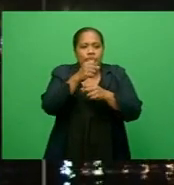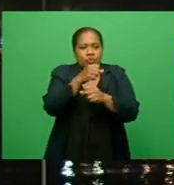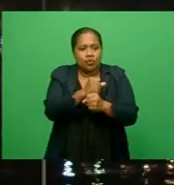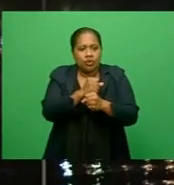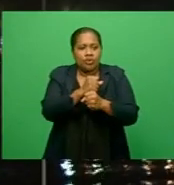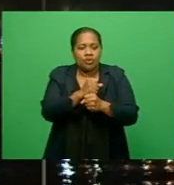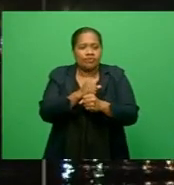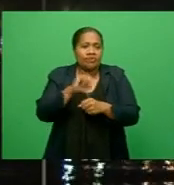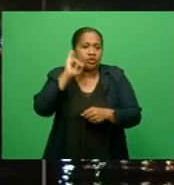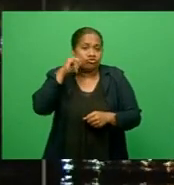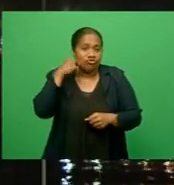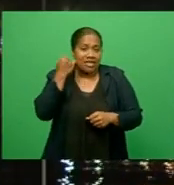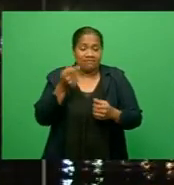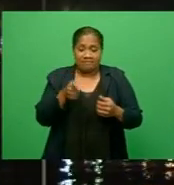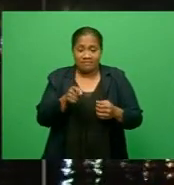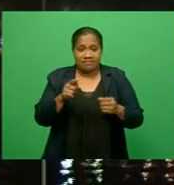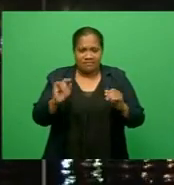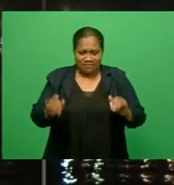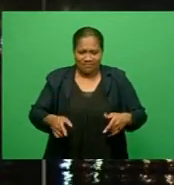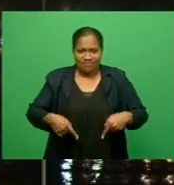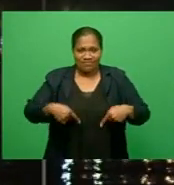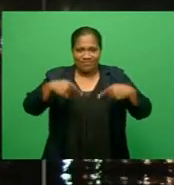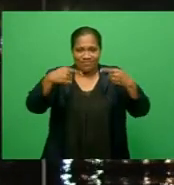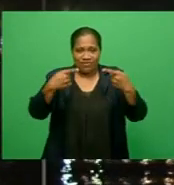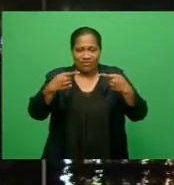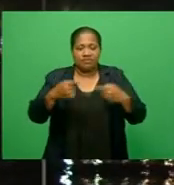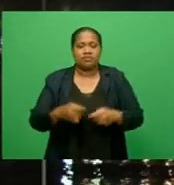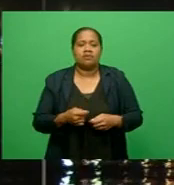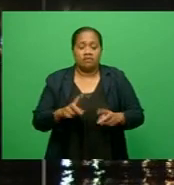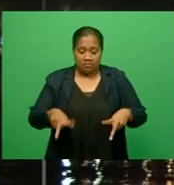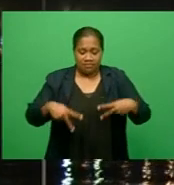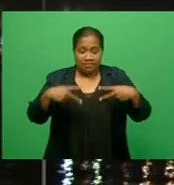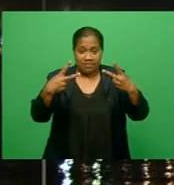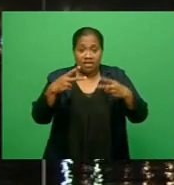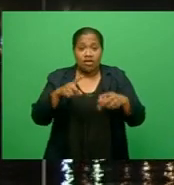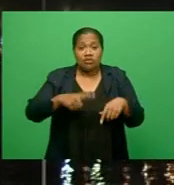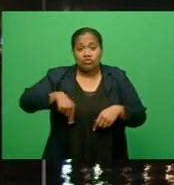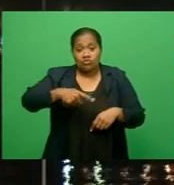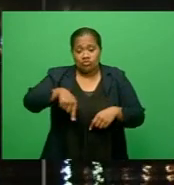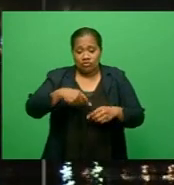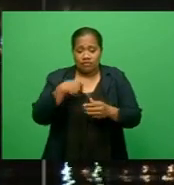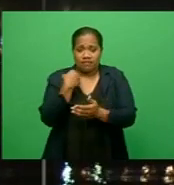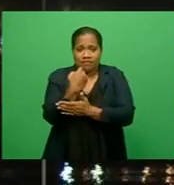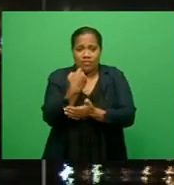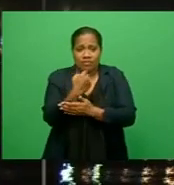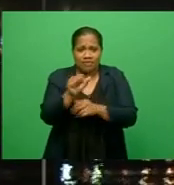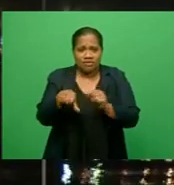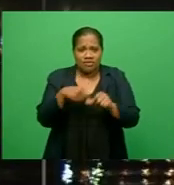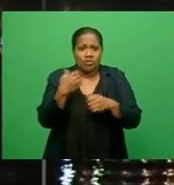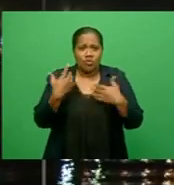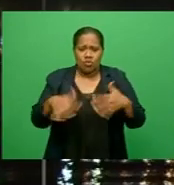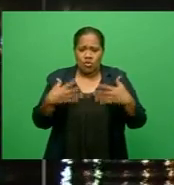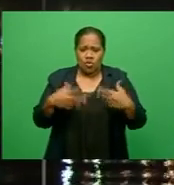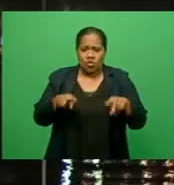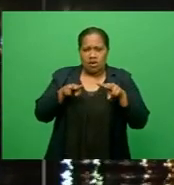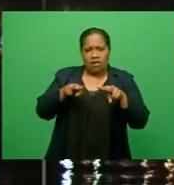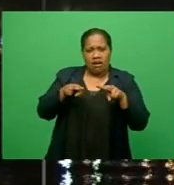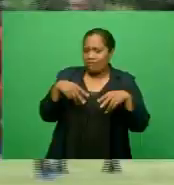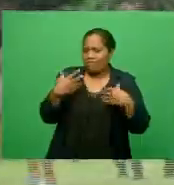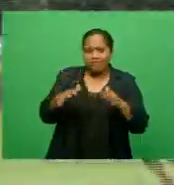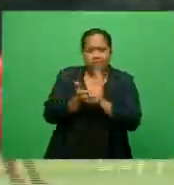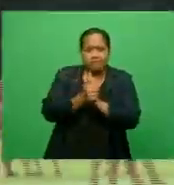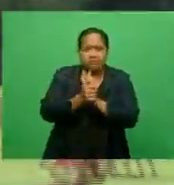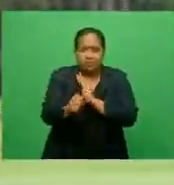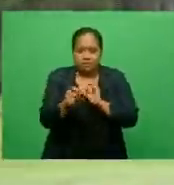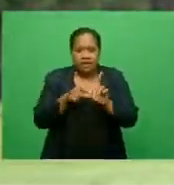Shield semi-finals, the Suva Rugby Association is astounded with the skills and enthusiasm shown by the young players.